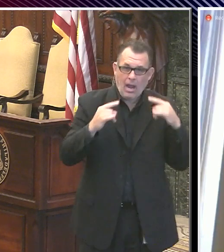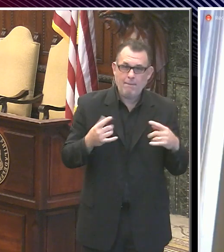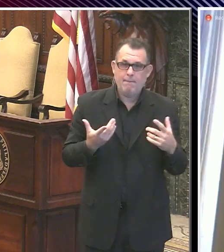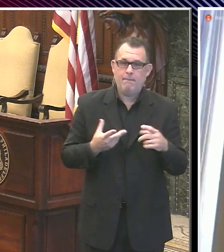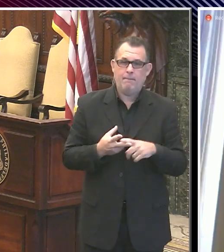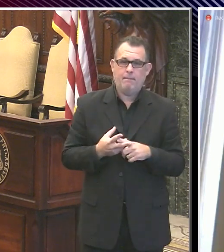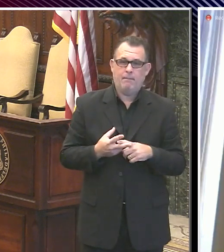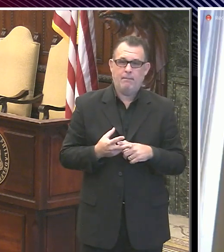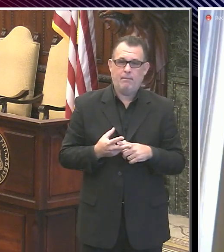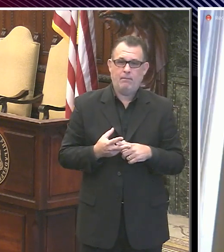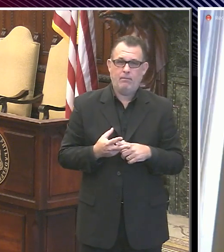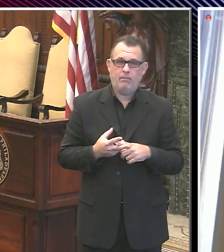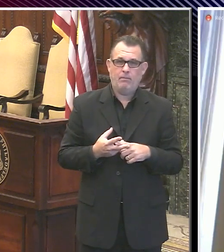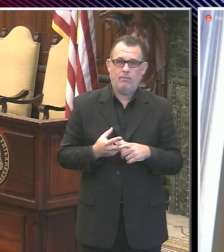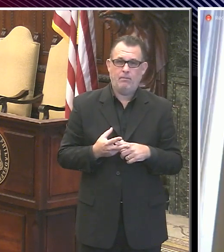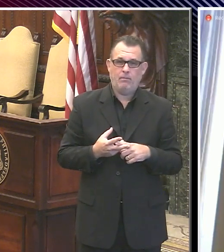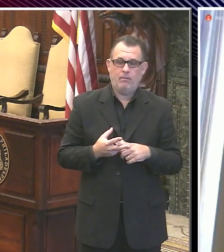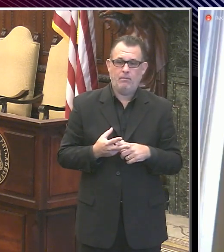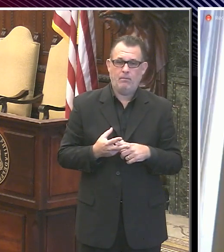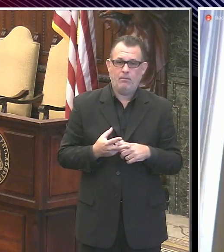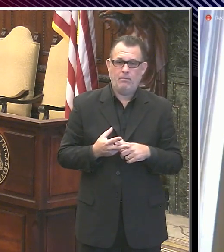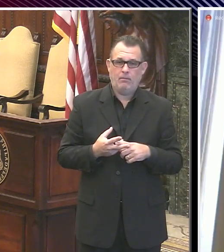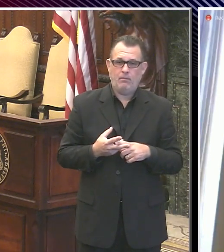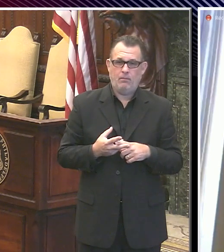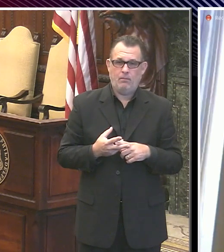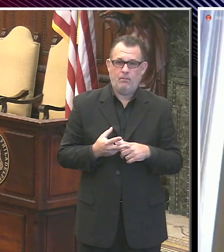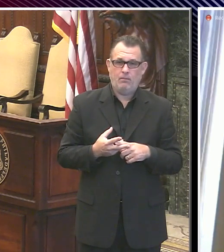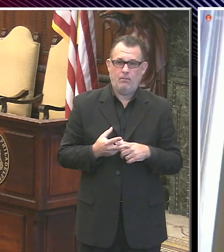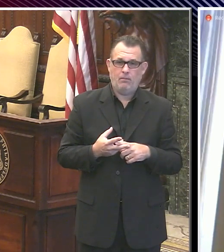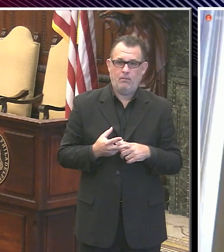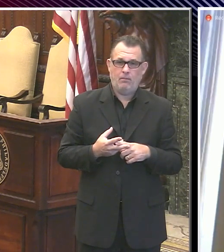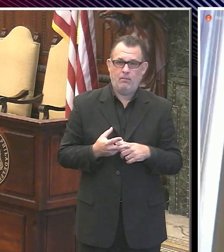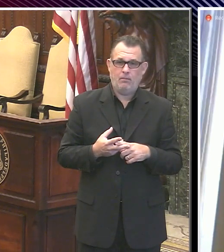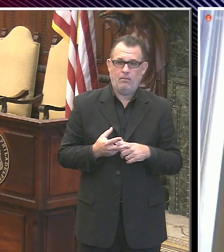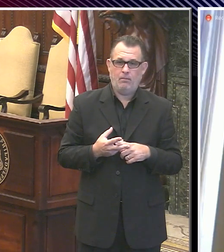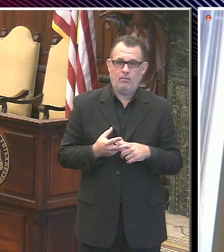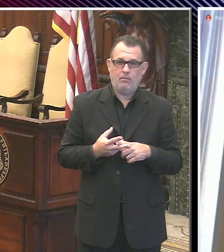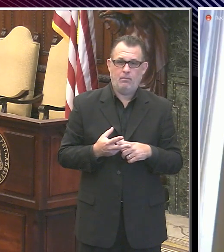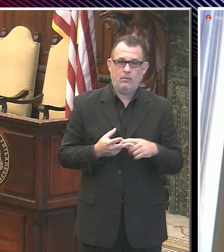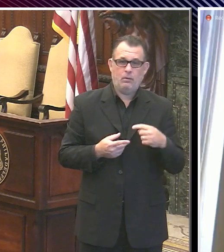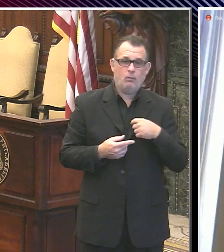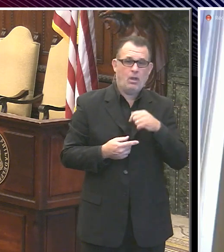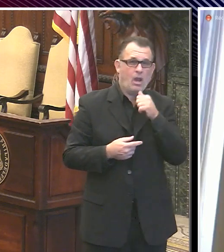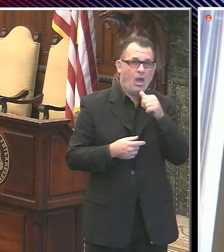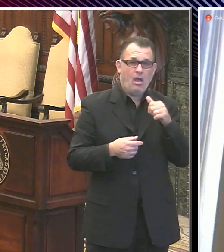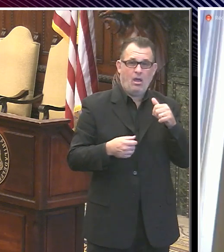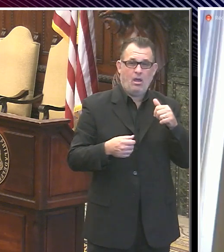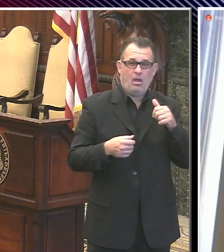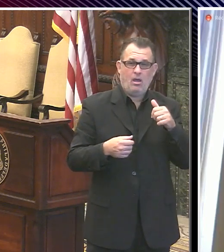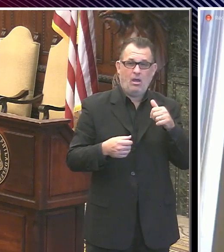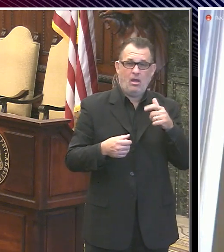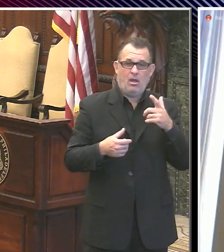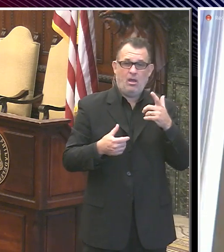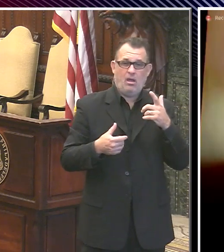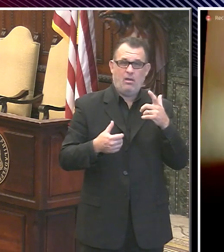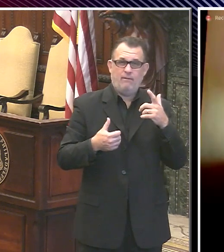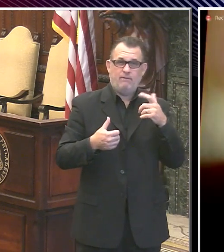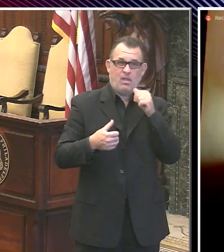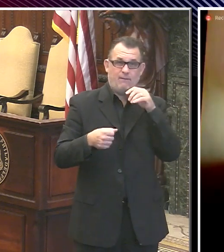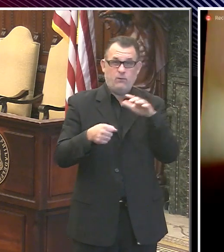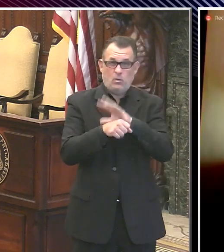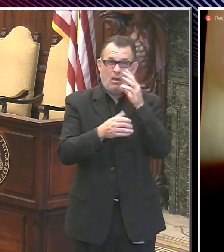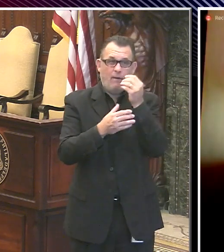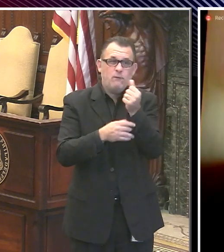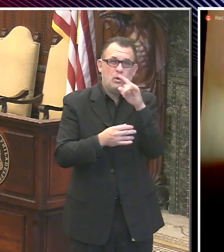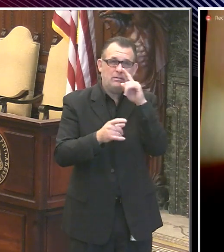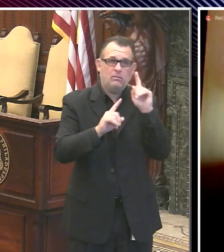at a very much reduced level were underutilized. And so it was very difficult to track what